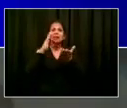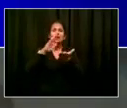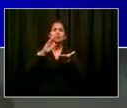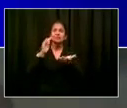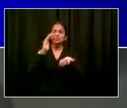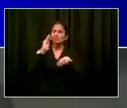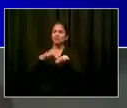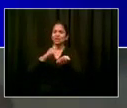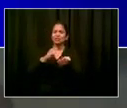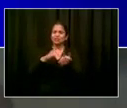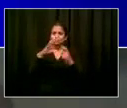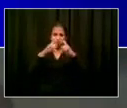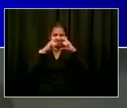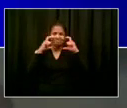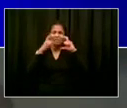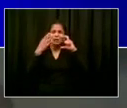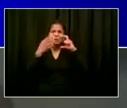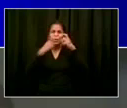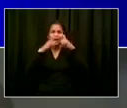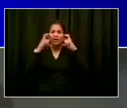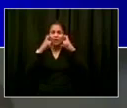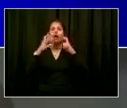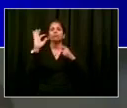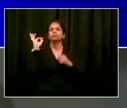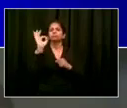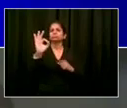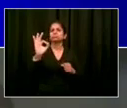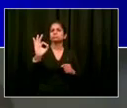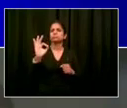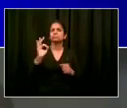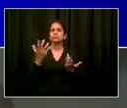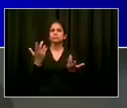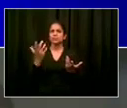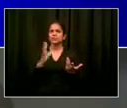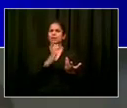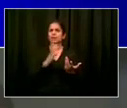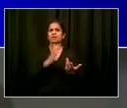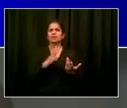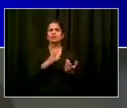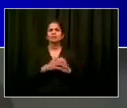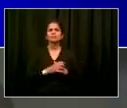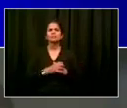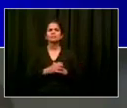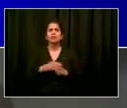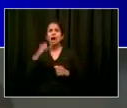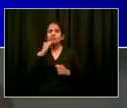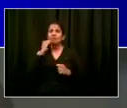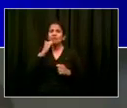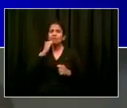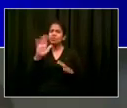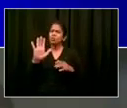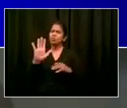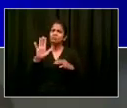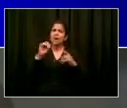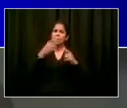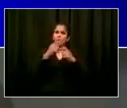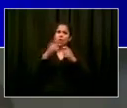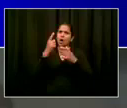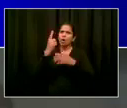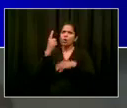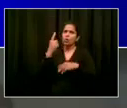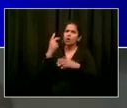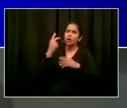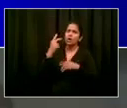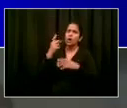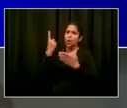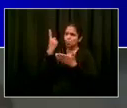dirty. And after something like 5 days, it's a good time to change them. So you're going to hear now from the expert